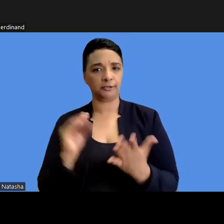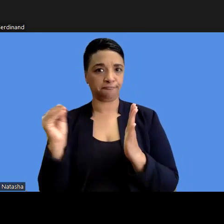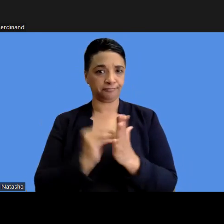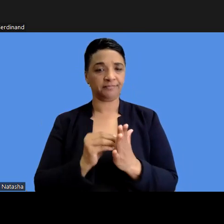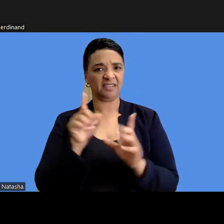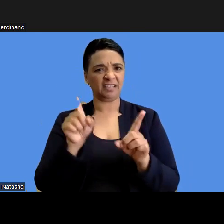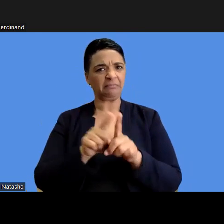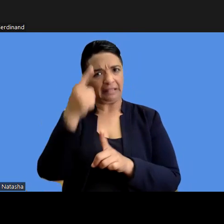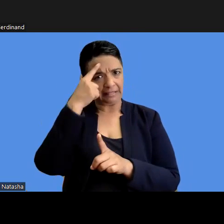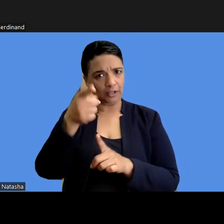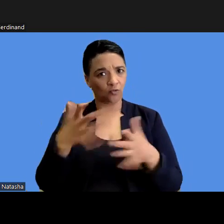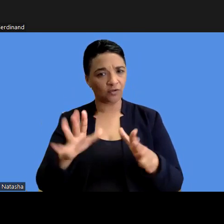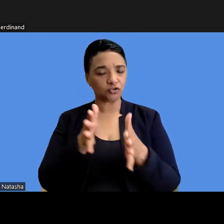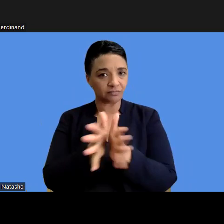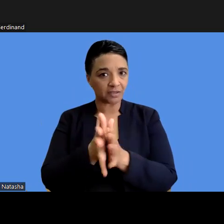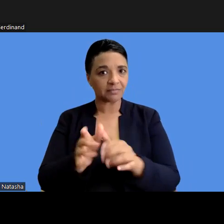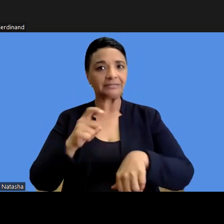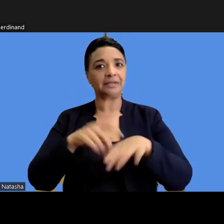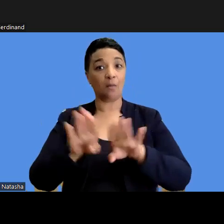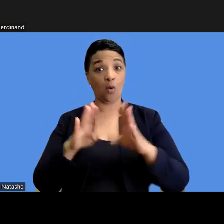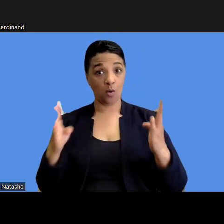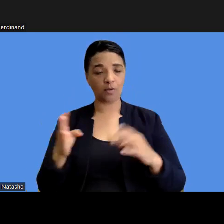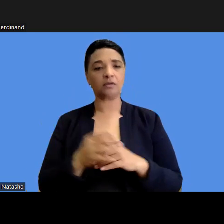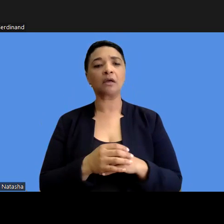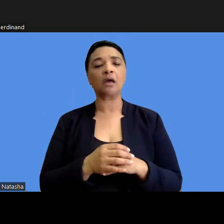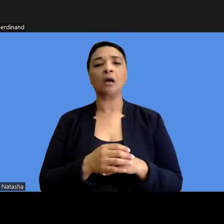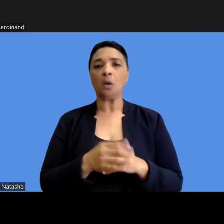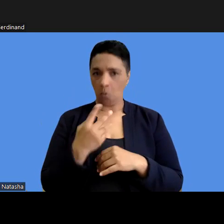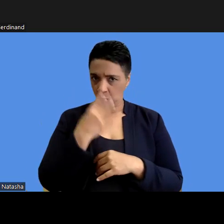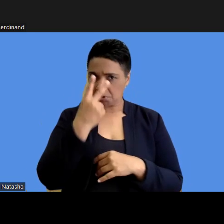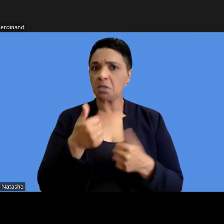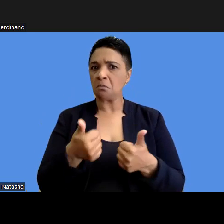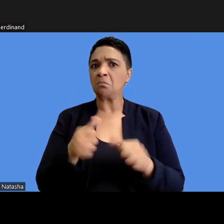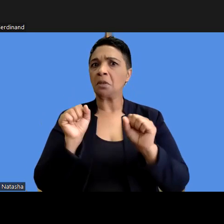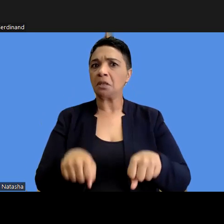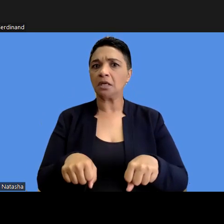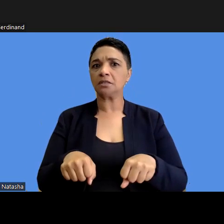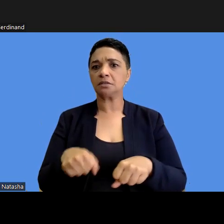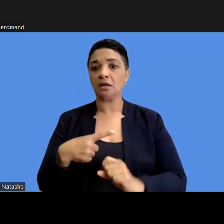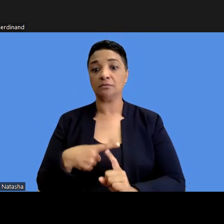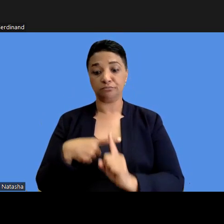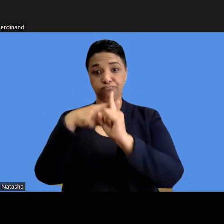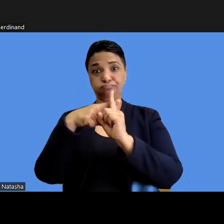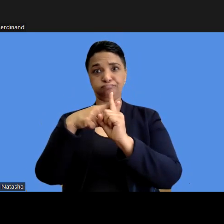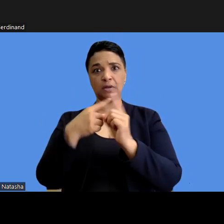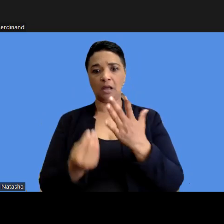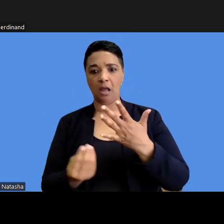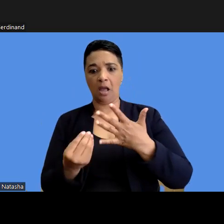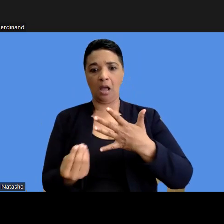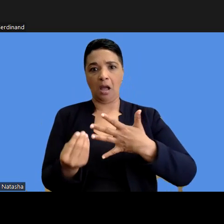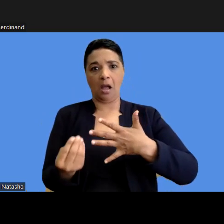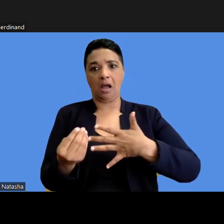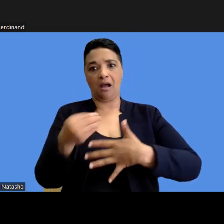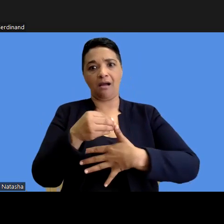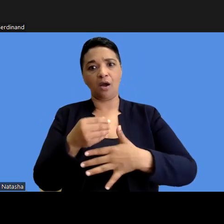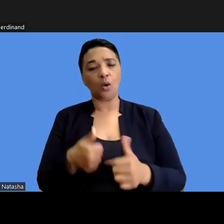opening remark that we saw the increase of the number of the SCT country, SCT promoting